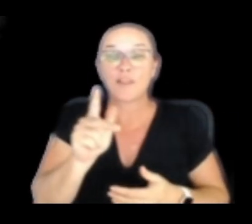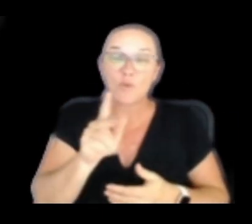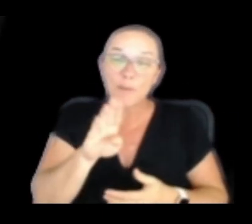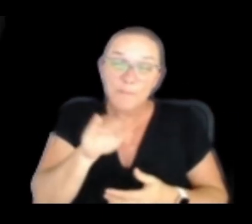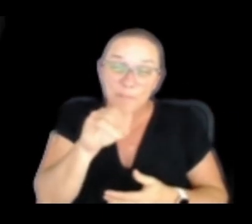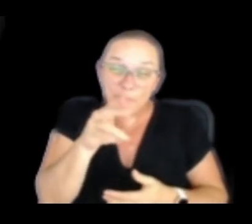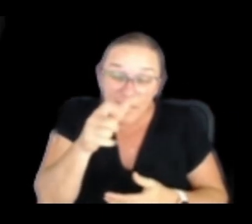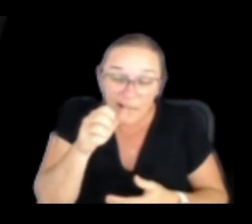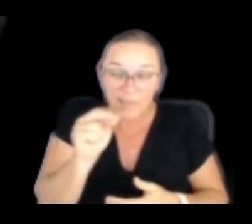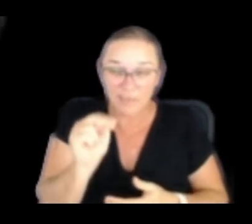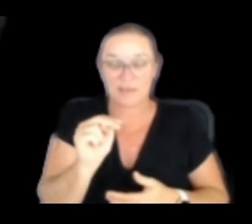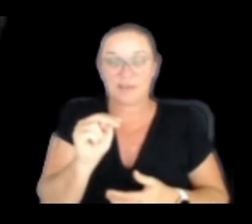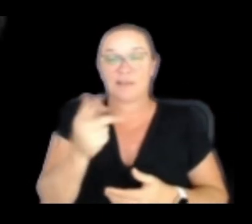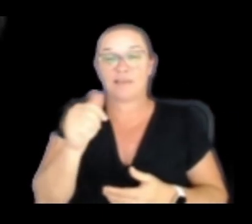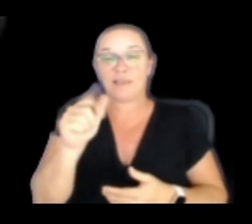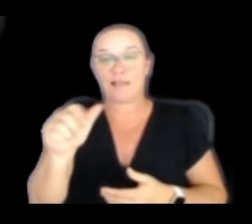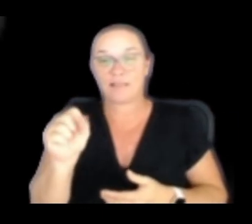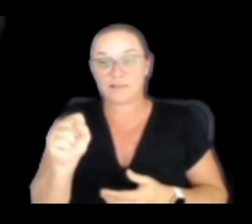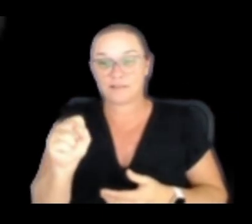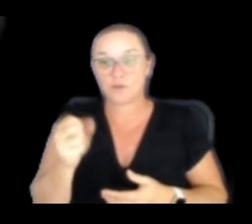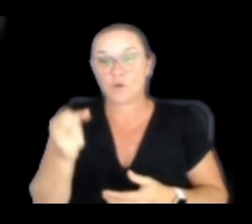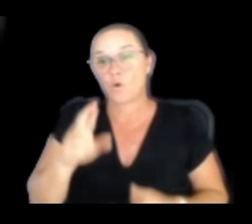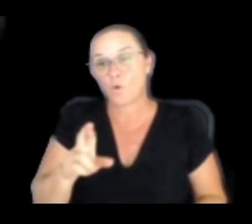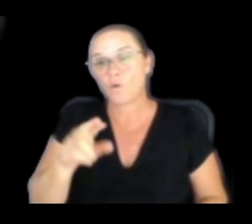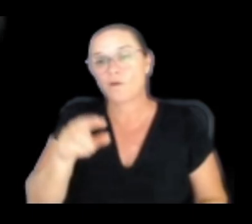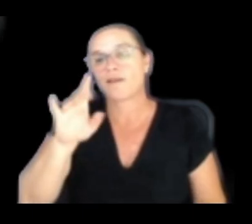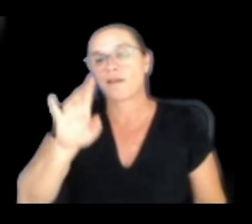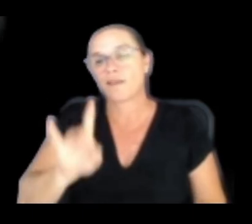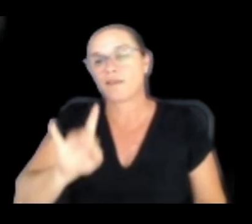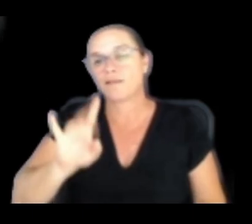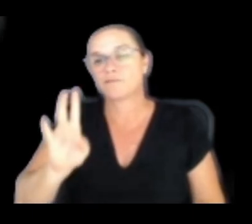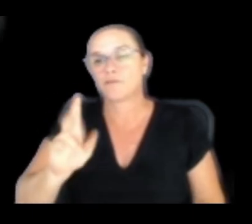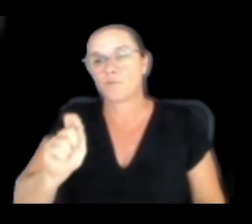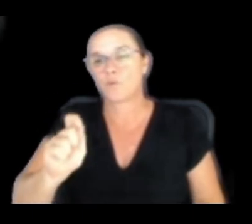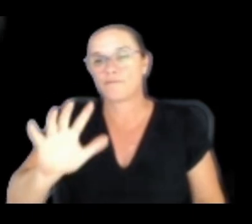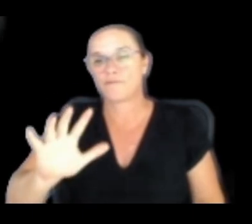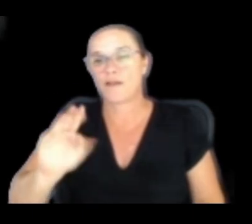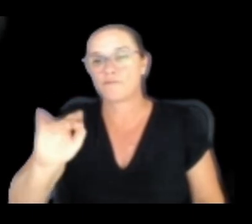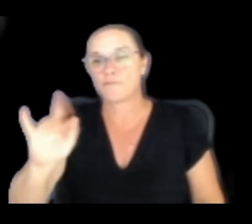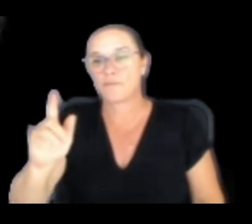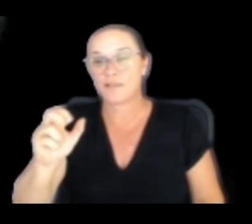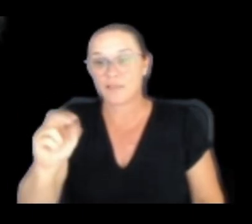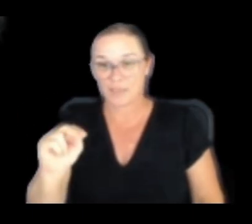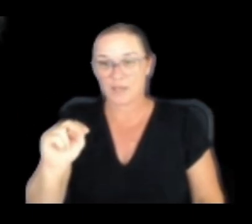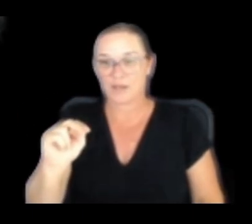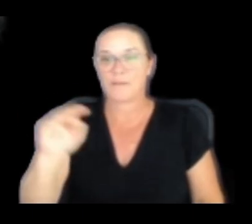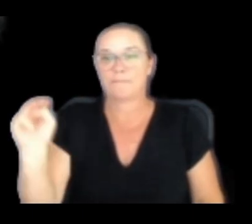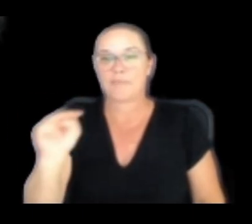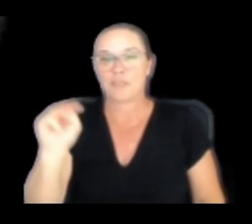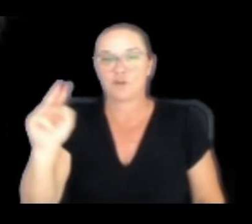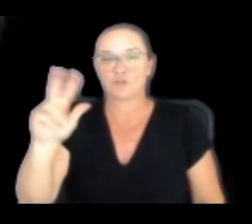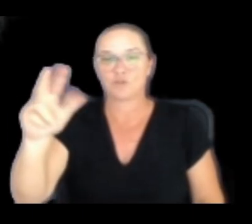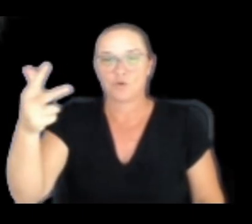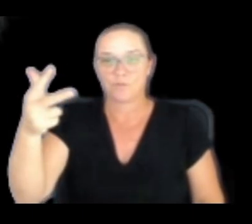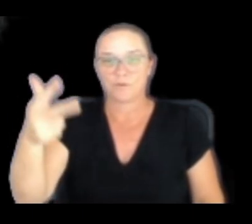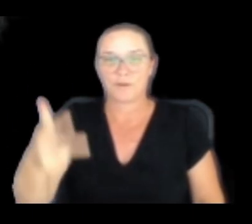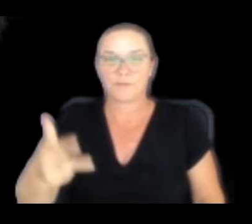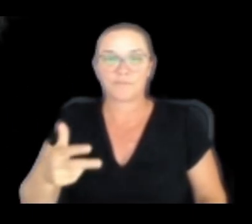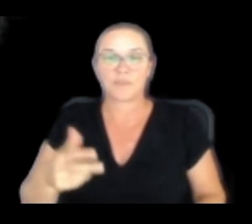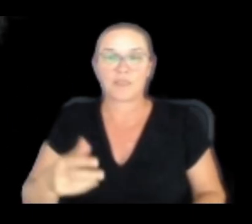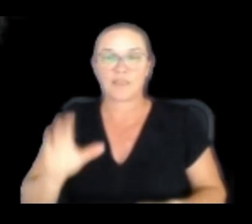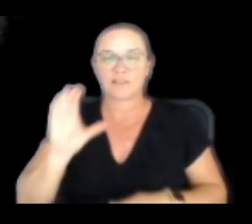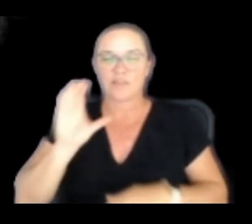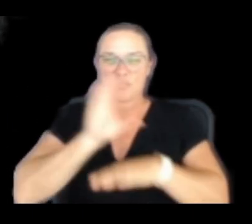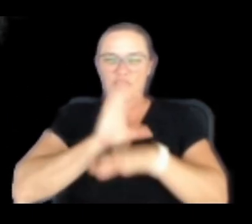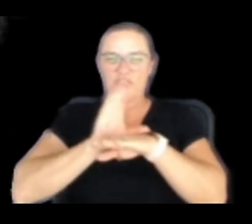billion gallons, or 87.5 million cubic meters. This includes a maximum lava thickness of 194